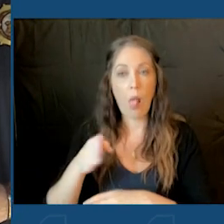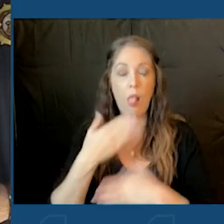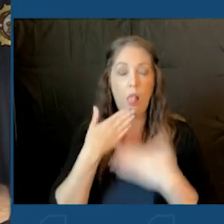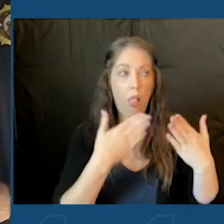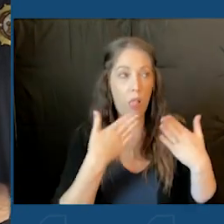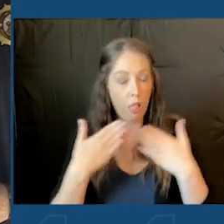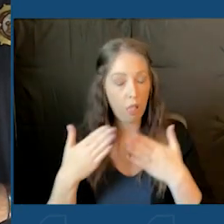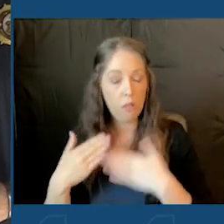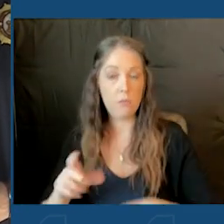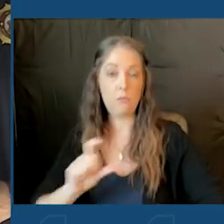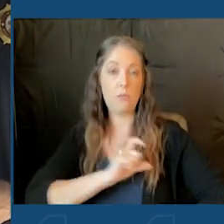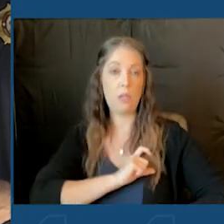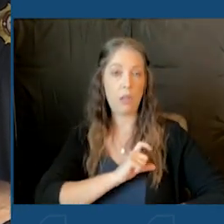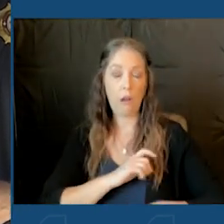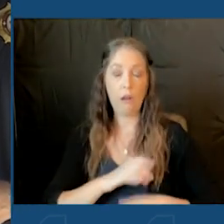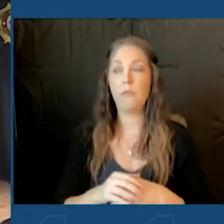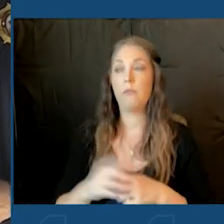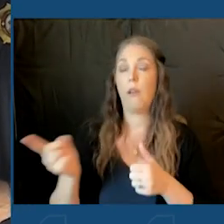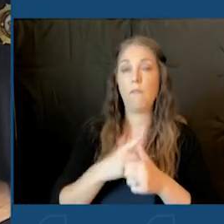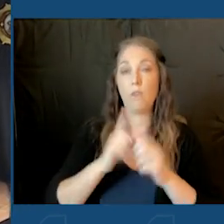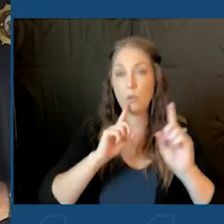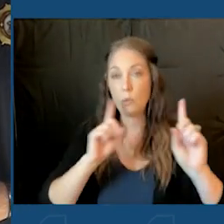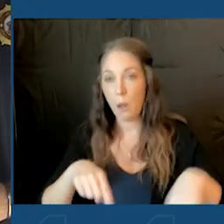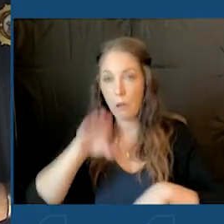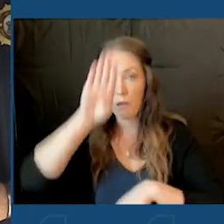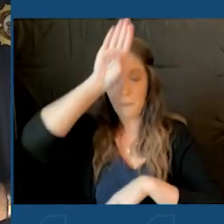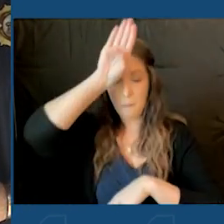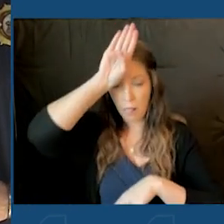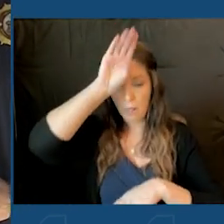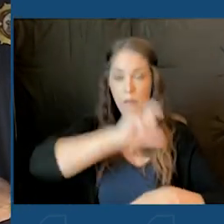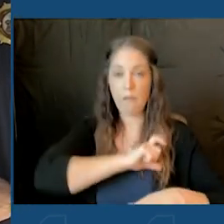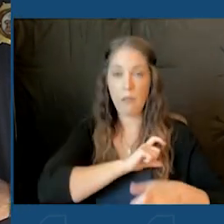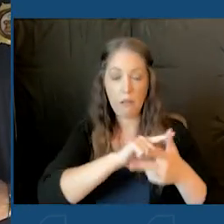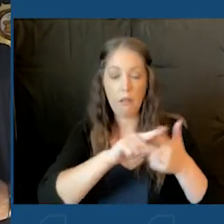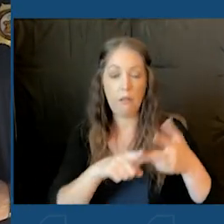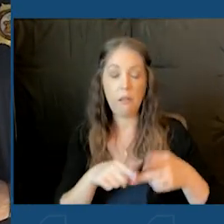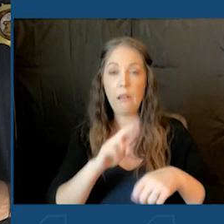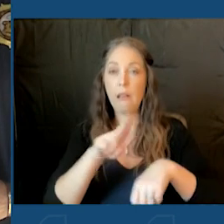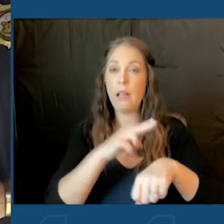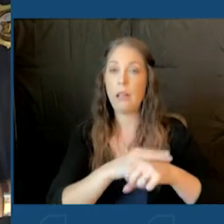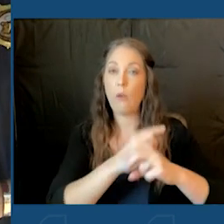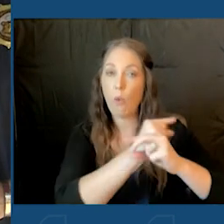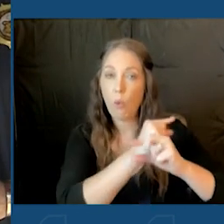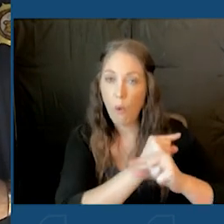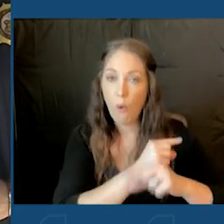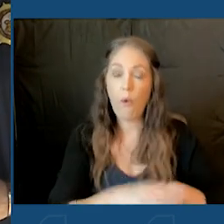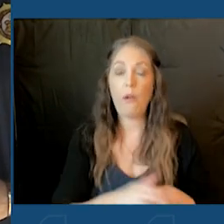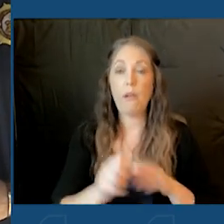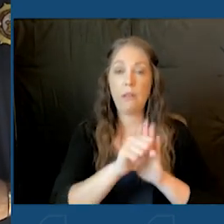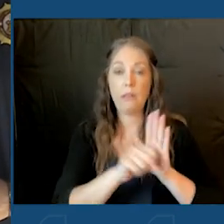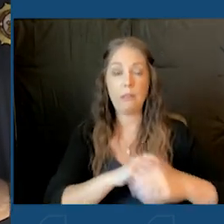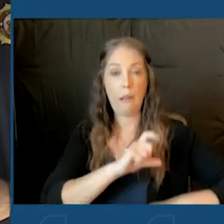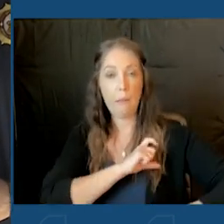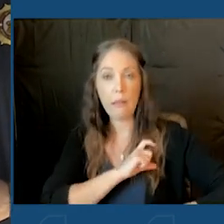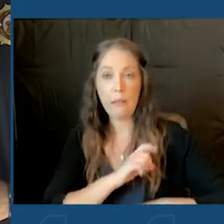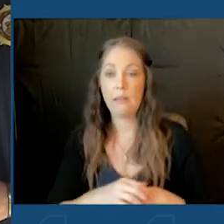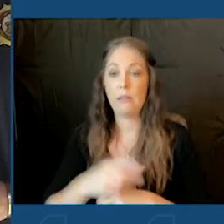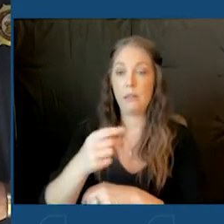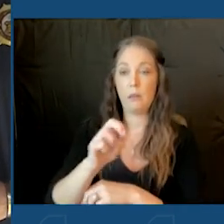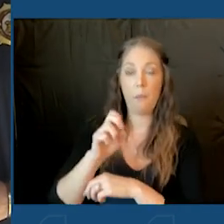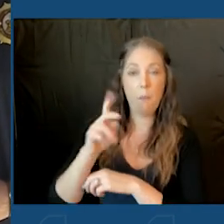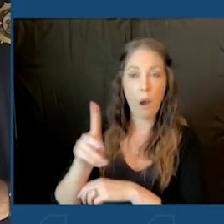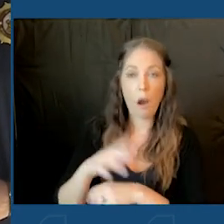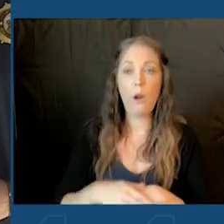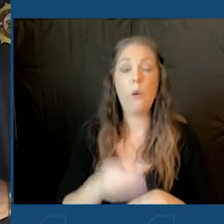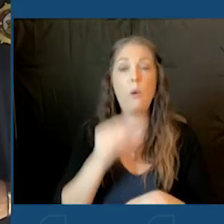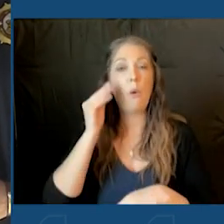first responders, he'll acknowledge them, but I also want to thank the National Guard, State Police, Parks Department, our Homeland Security,